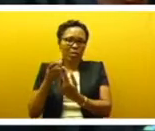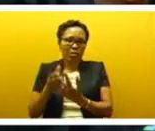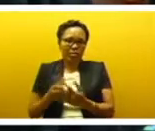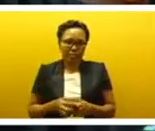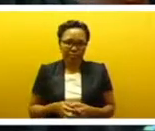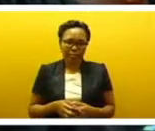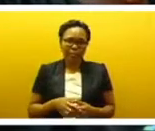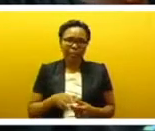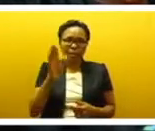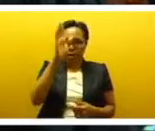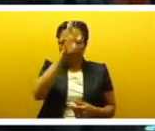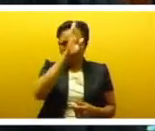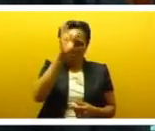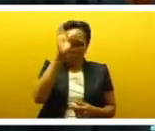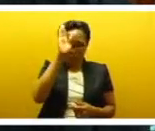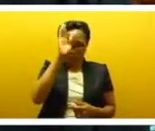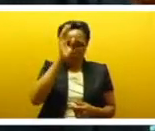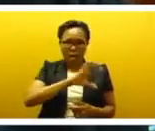Bungoma County,